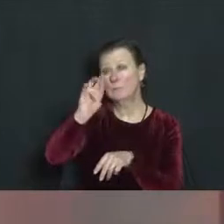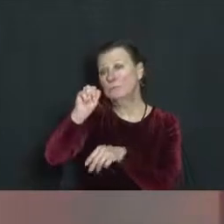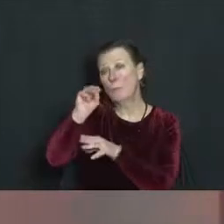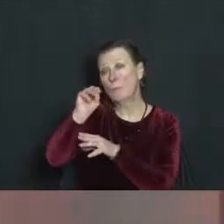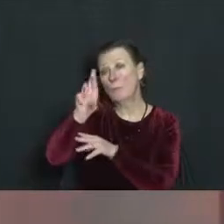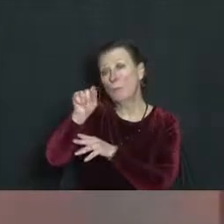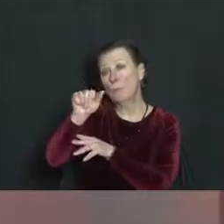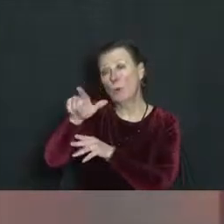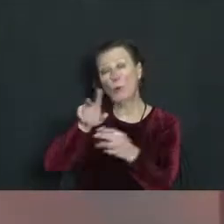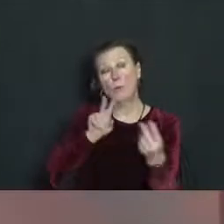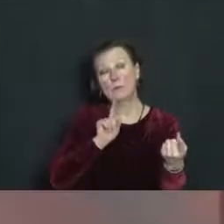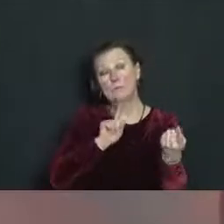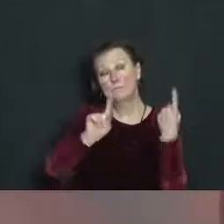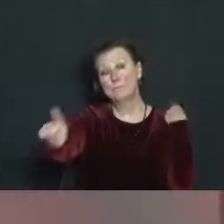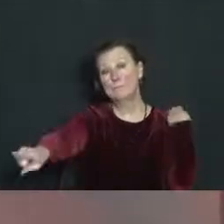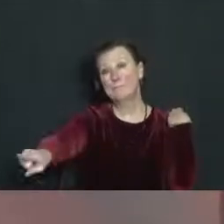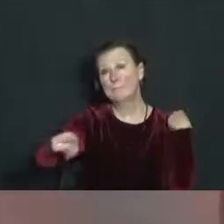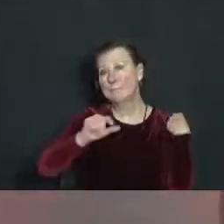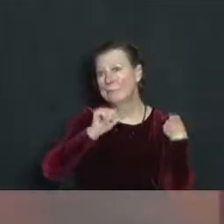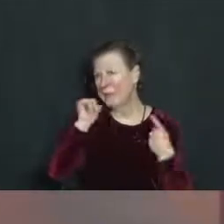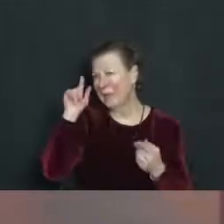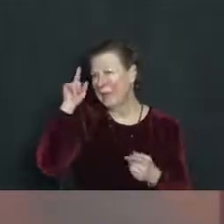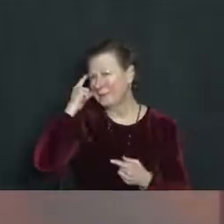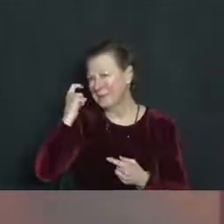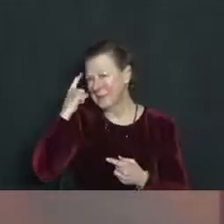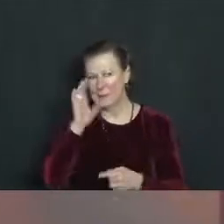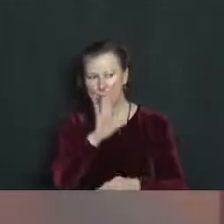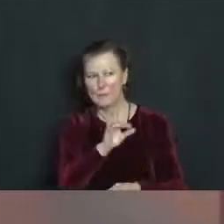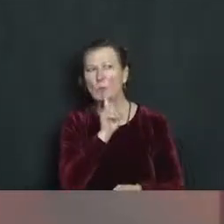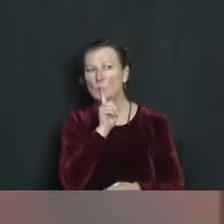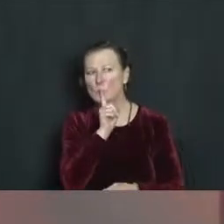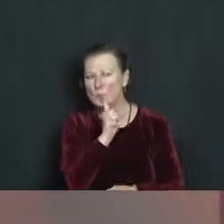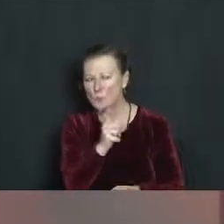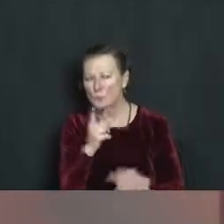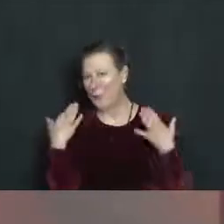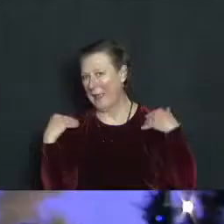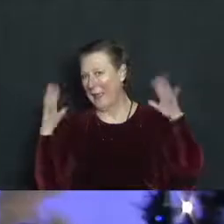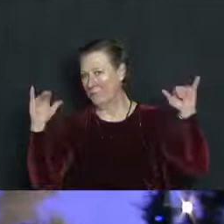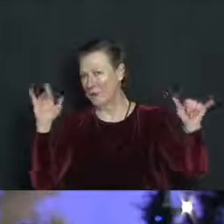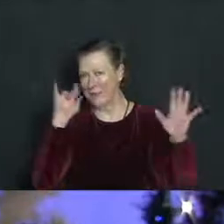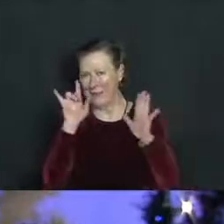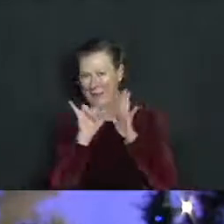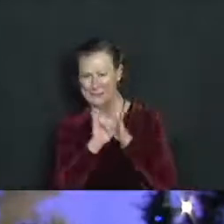little suspecting their true angelic identities.